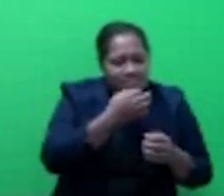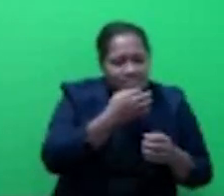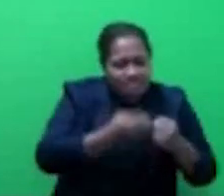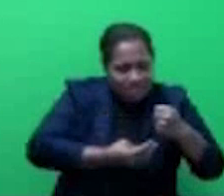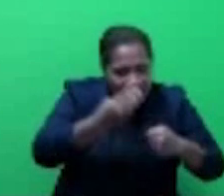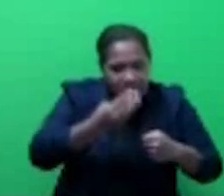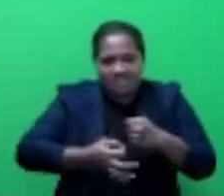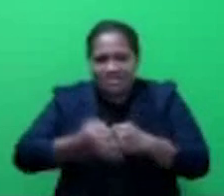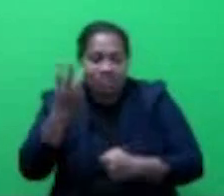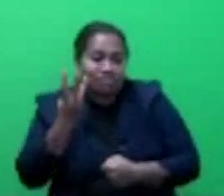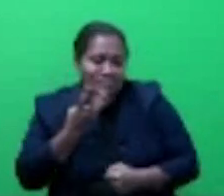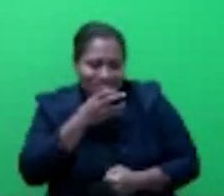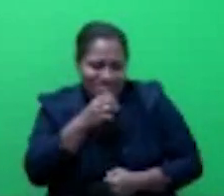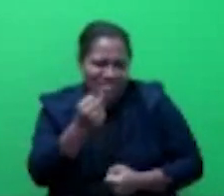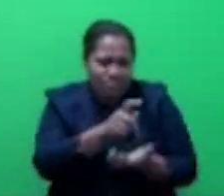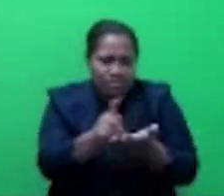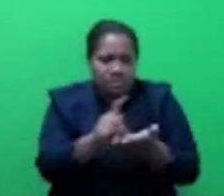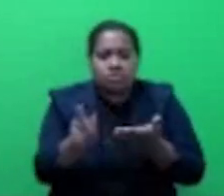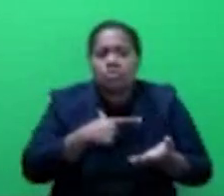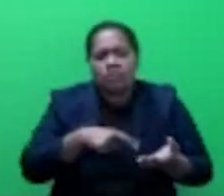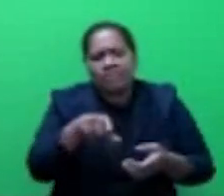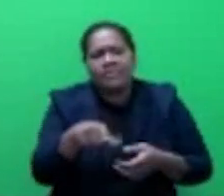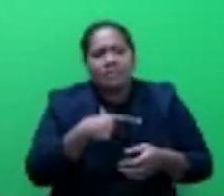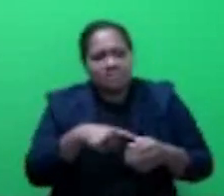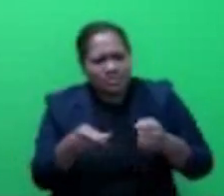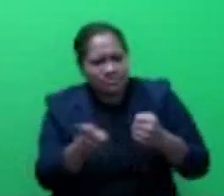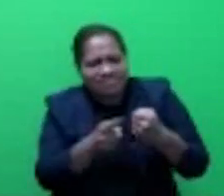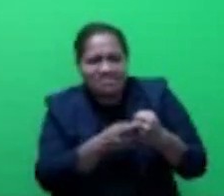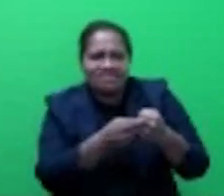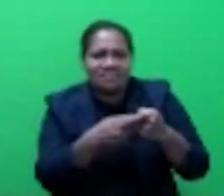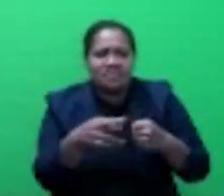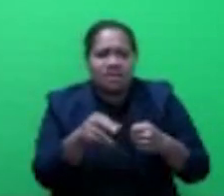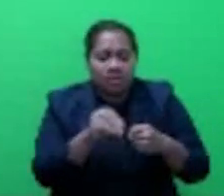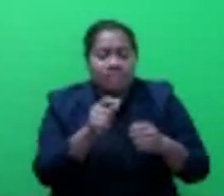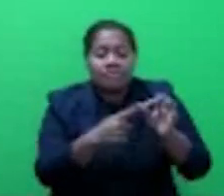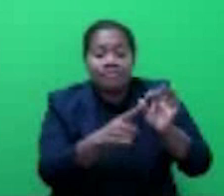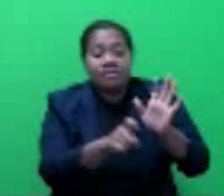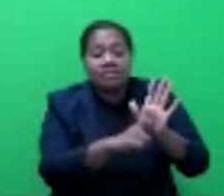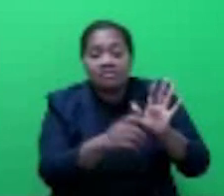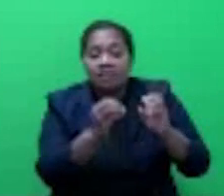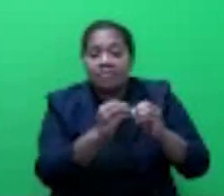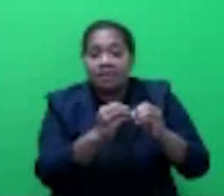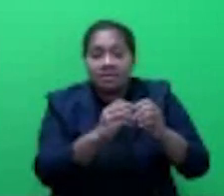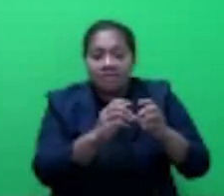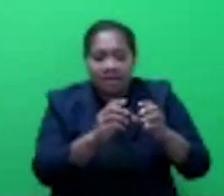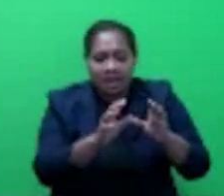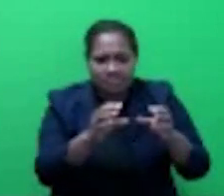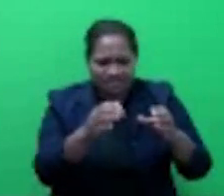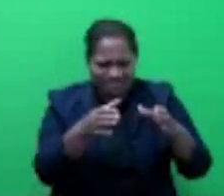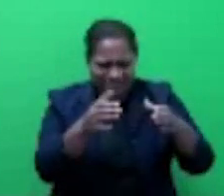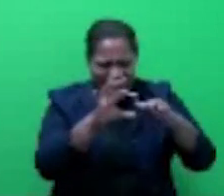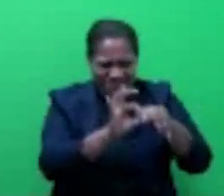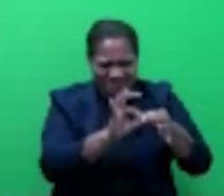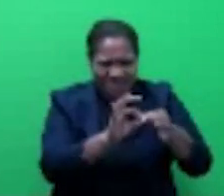in repairs and maintenance of PRB properties. Mr. Speaker, sir, the operating income for PRB